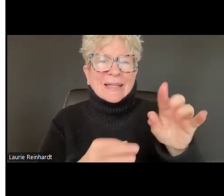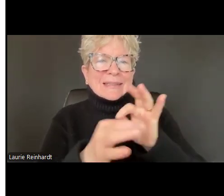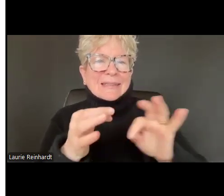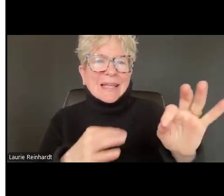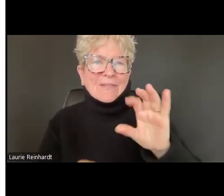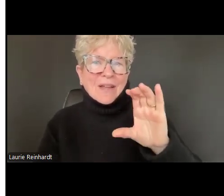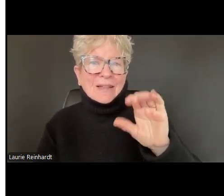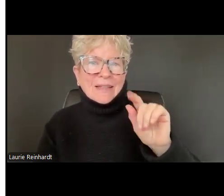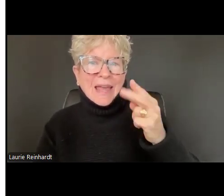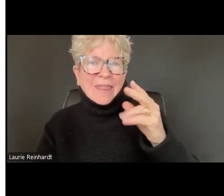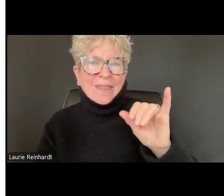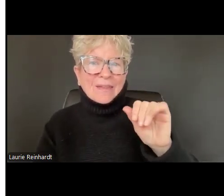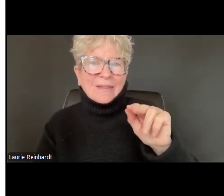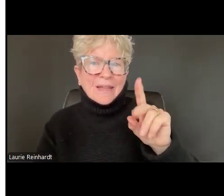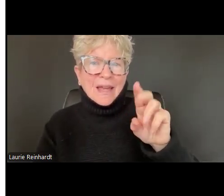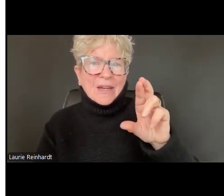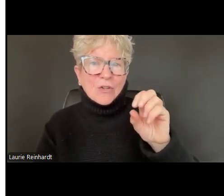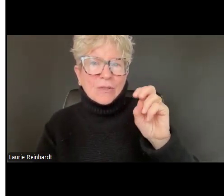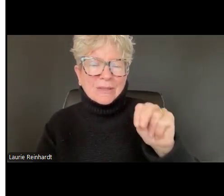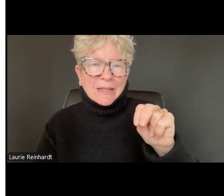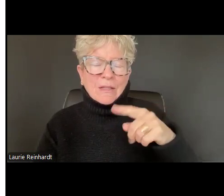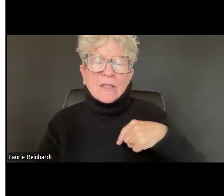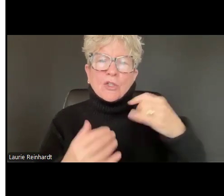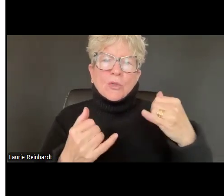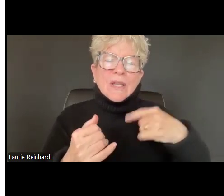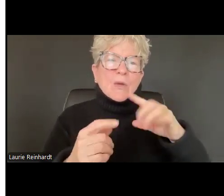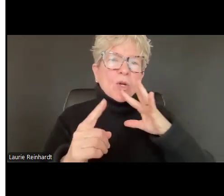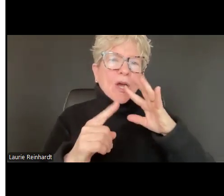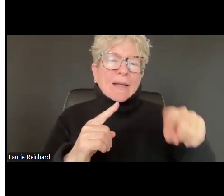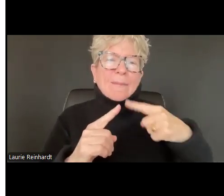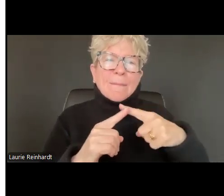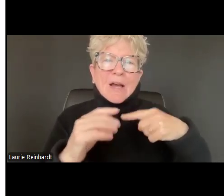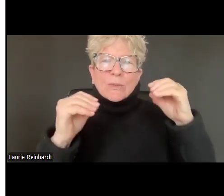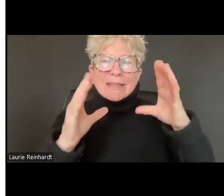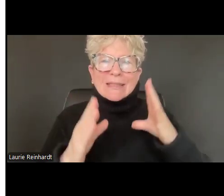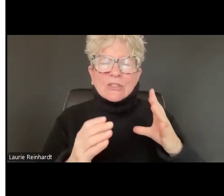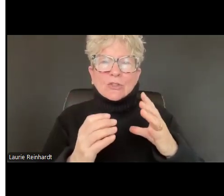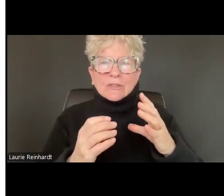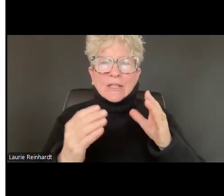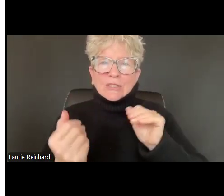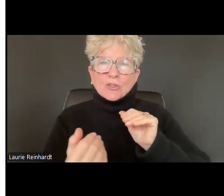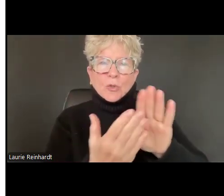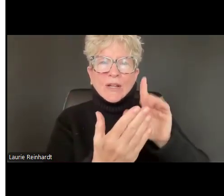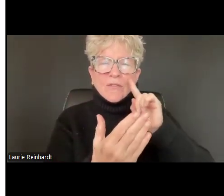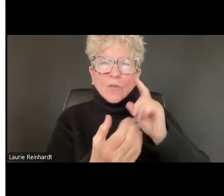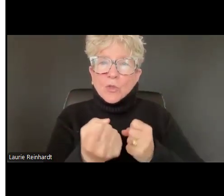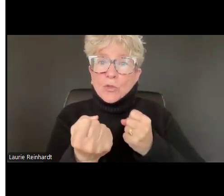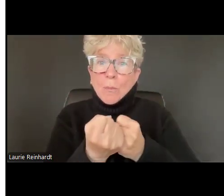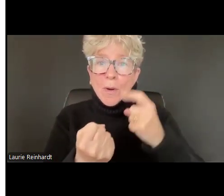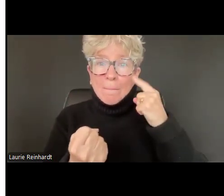And today we're talking about future strategies for supporting mental health in the